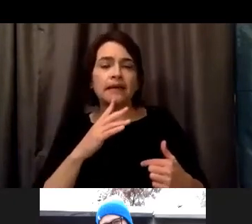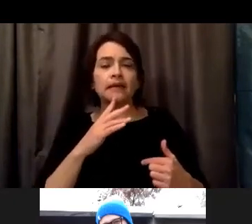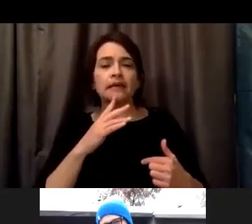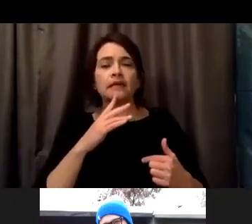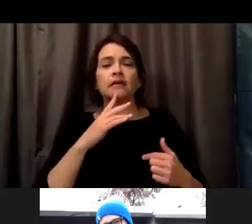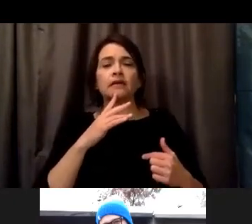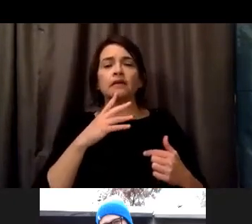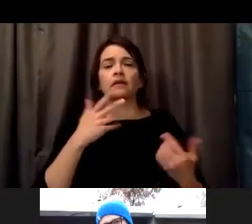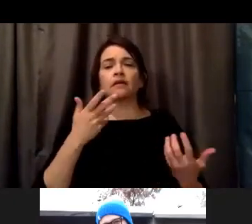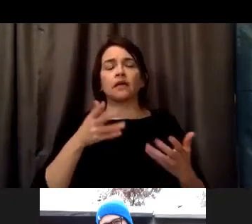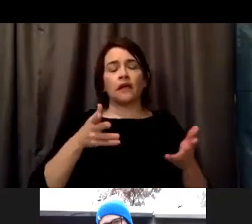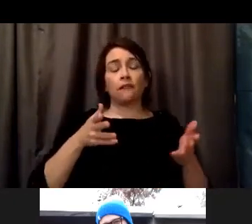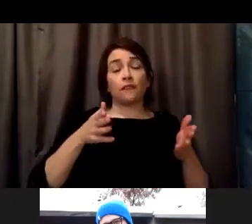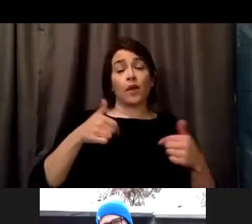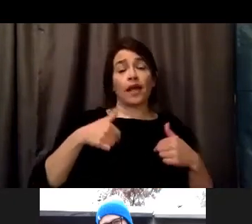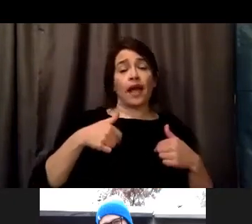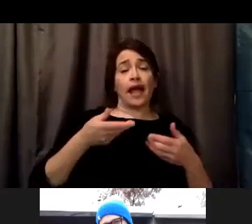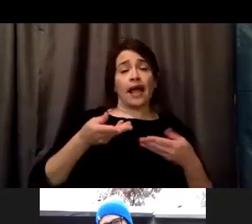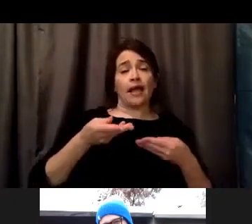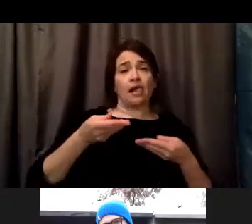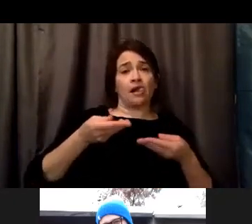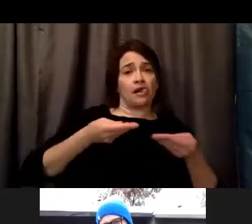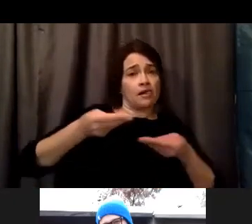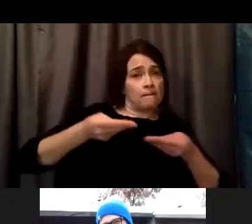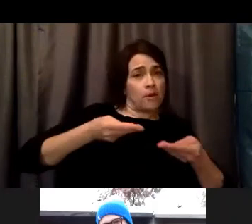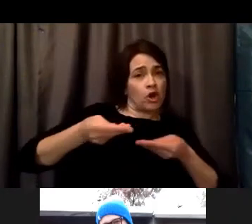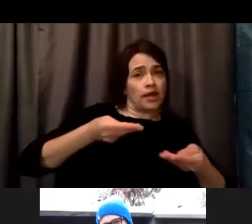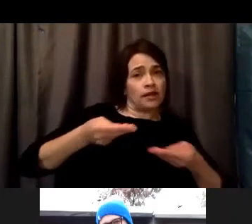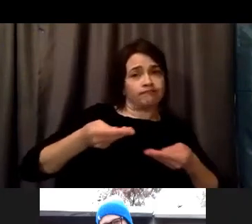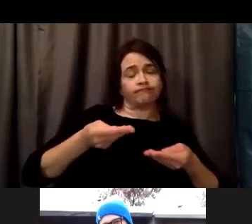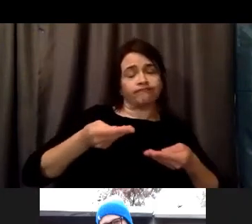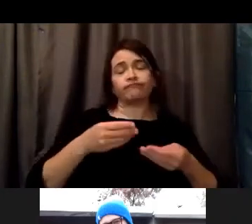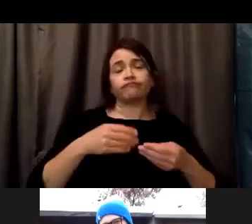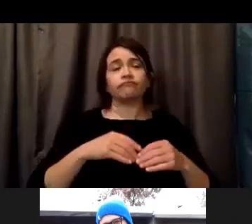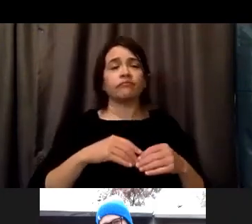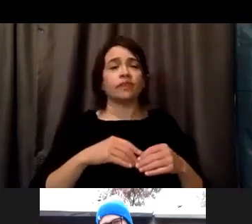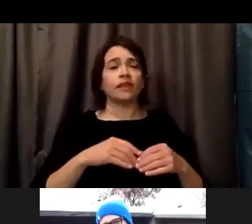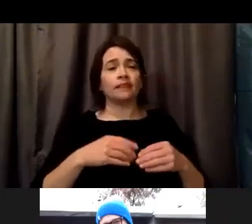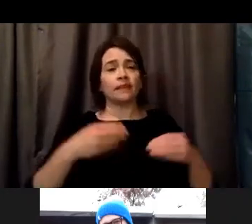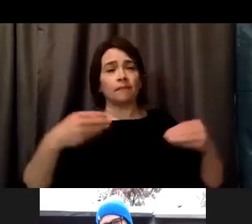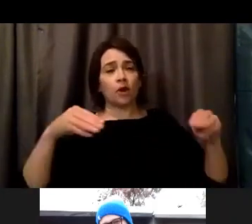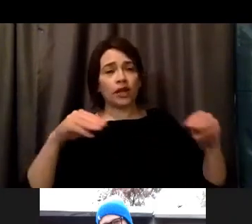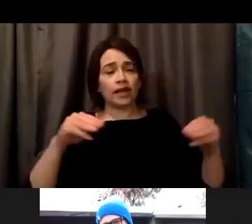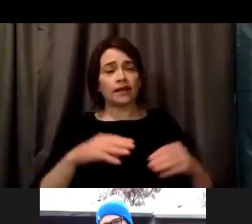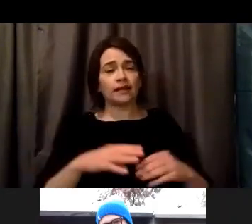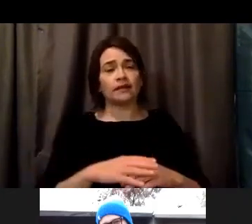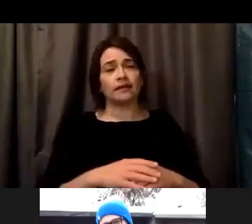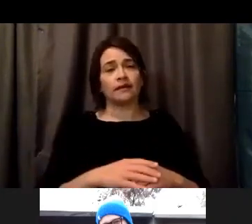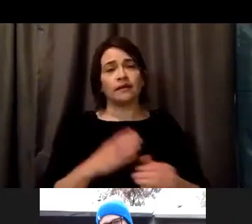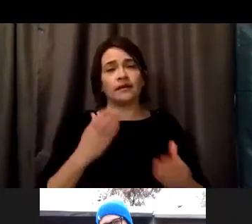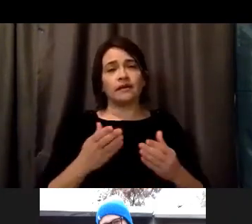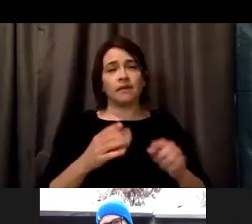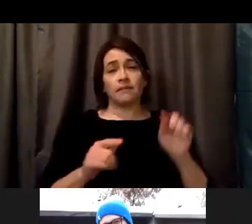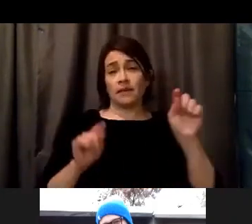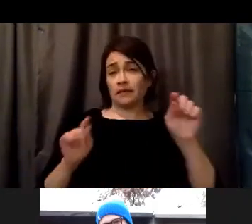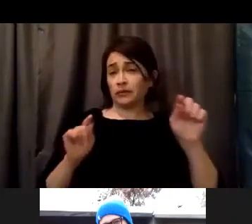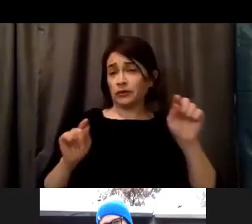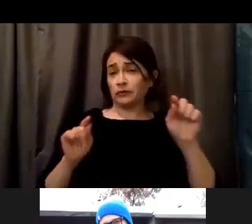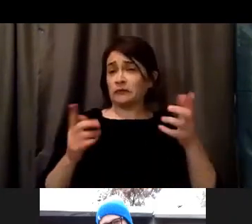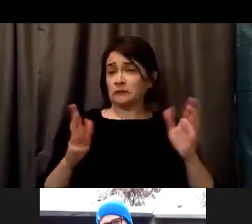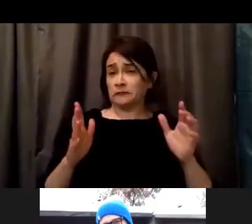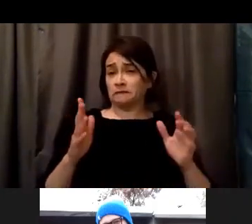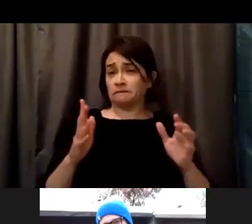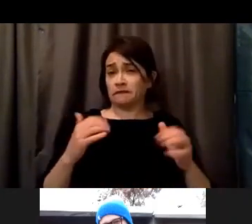bargain at the local markets. And Joe and George, maybe you've had experience over at the local markets in Cambodia, where if